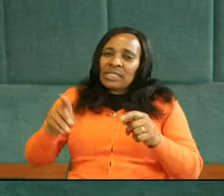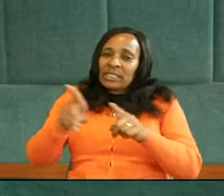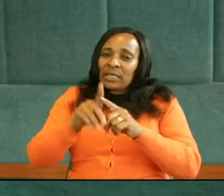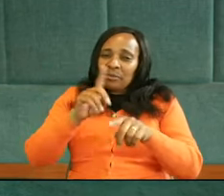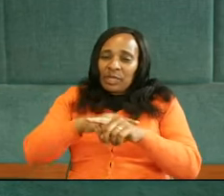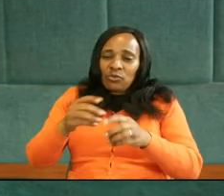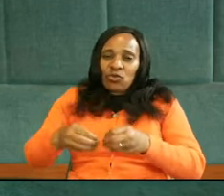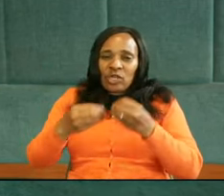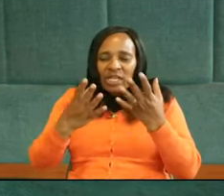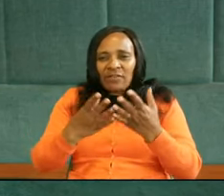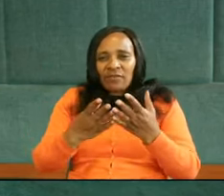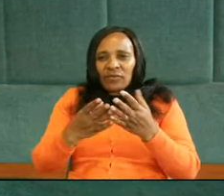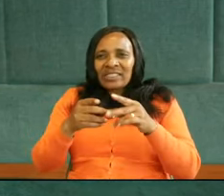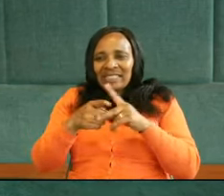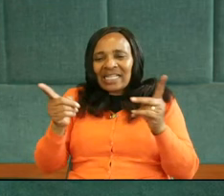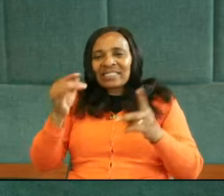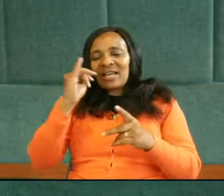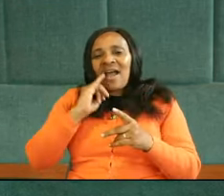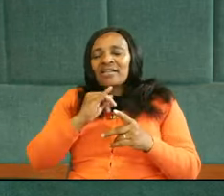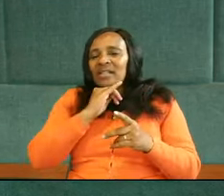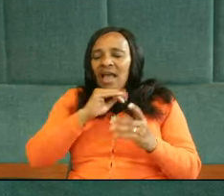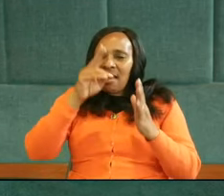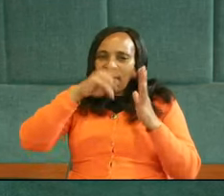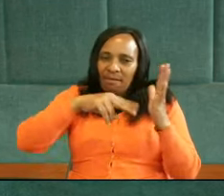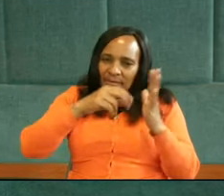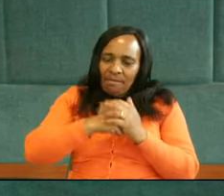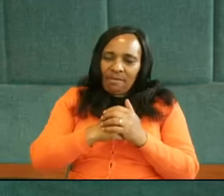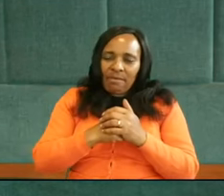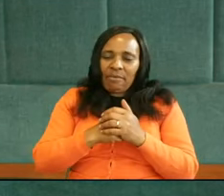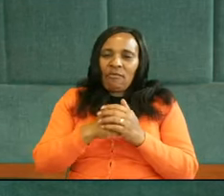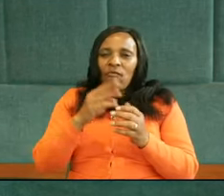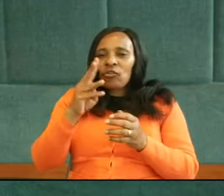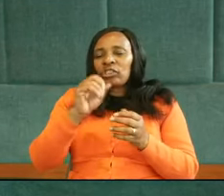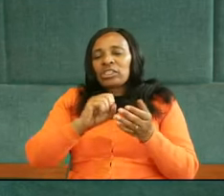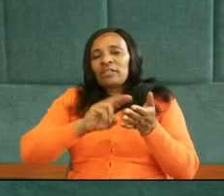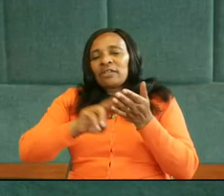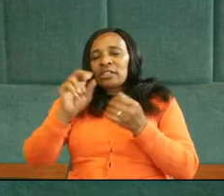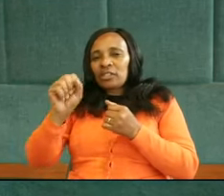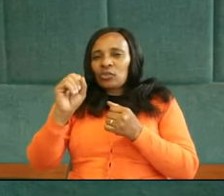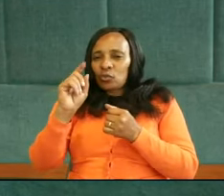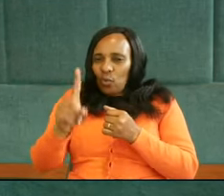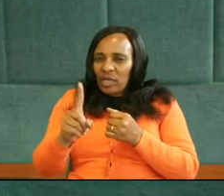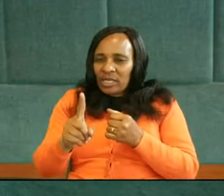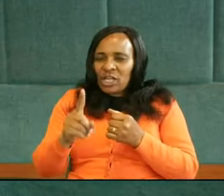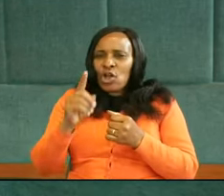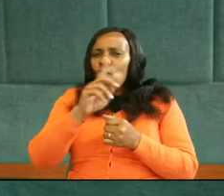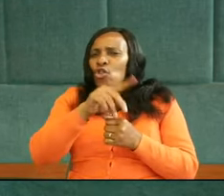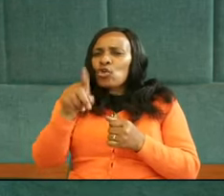insight, or you can start by reading Isaiah 40, verse 31. It says, mm-hmm.